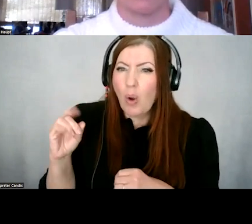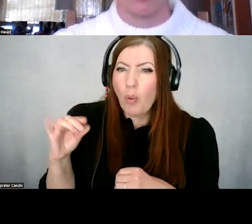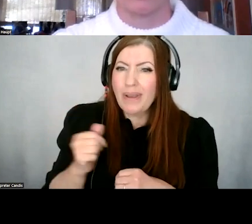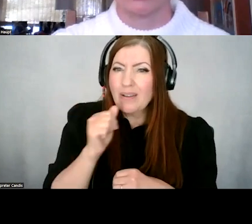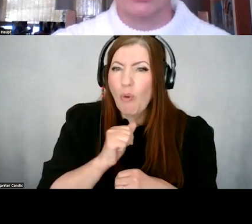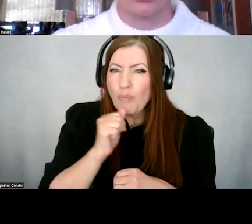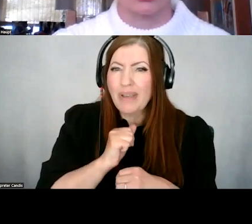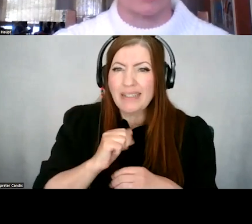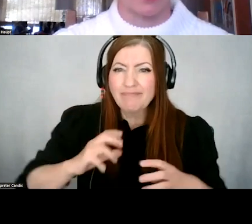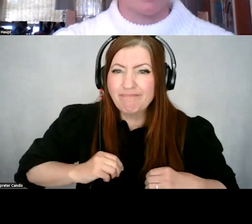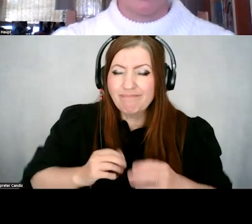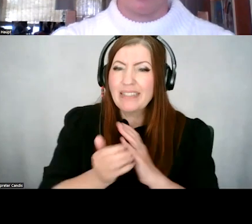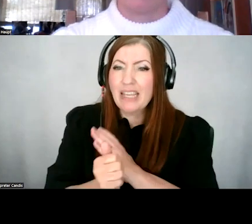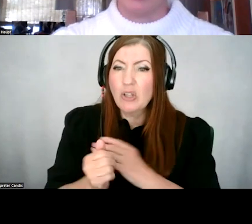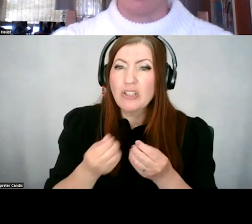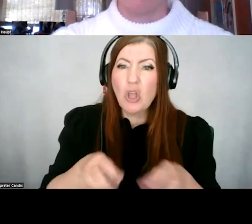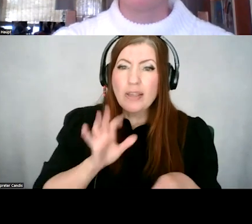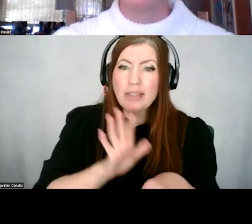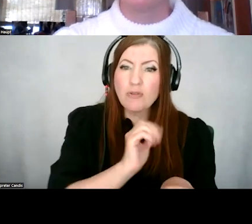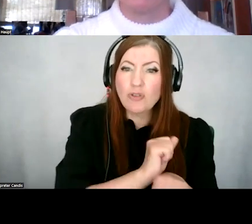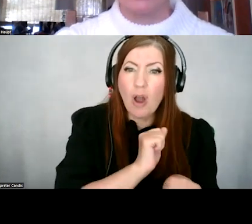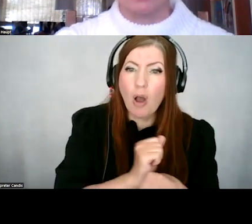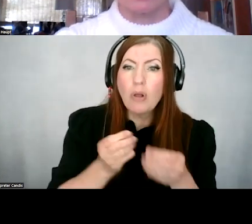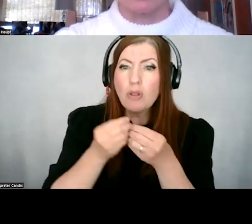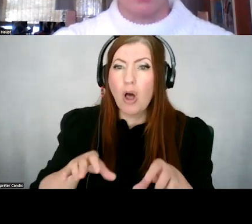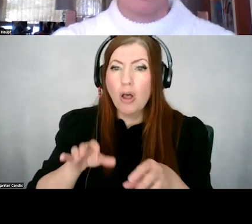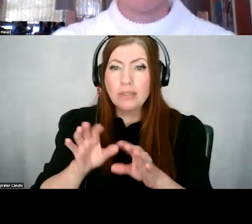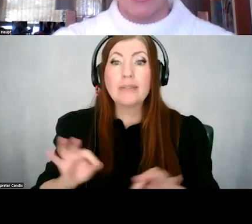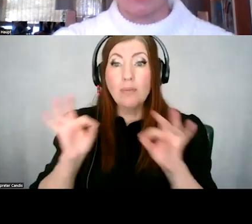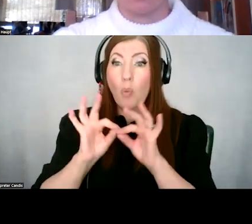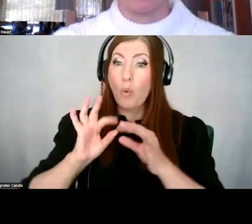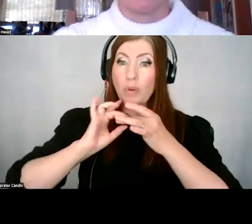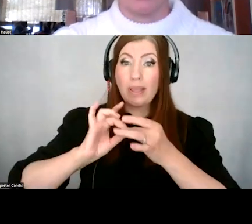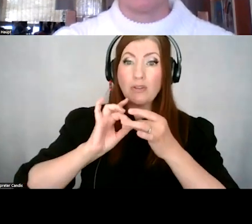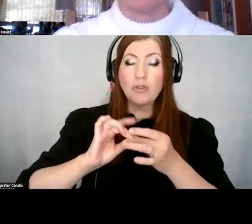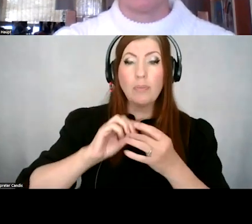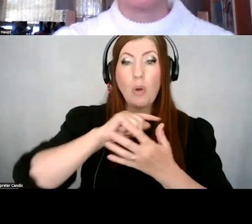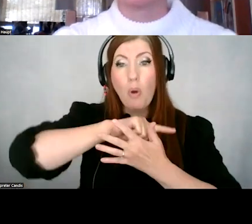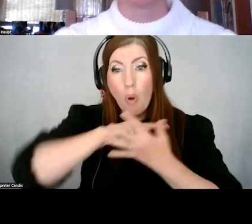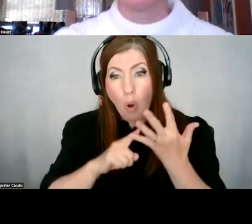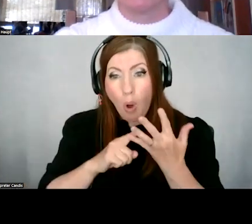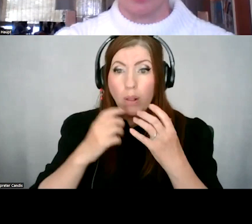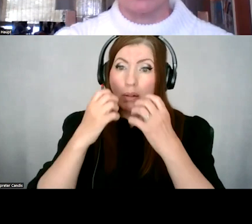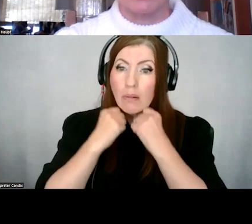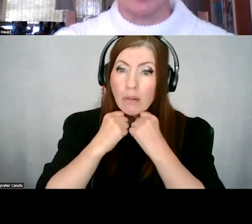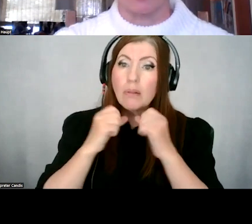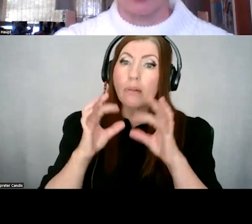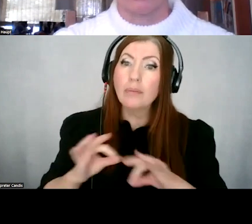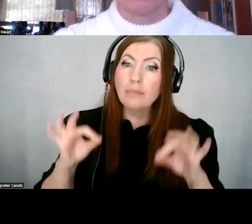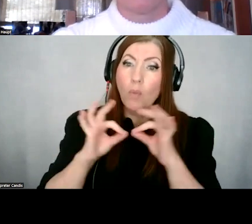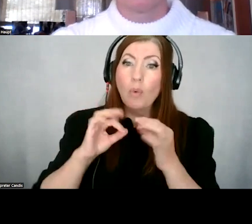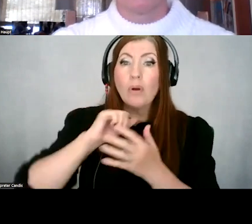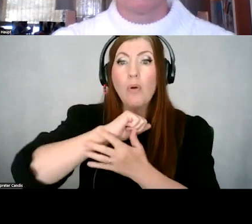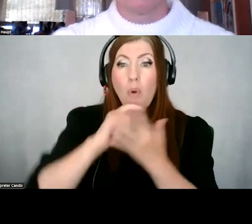lost an important relationship. All of these pieces matter, and that the systems need to come